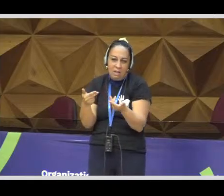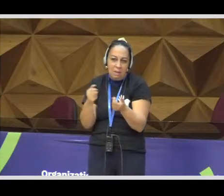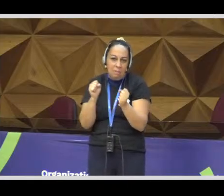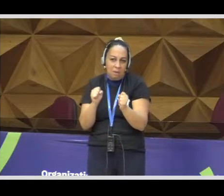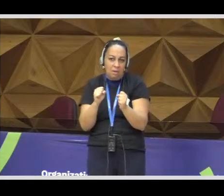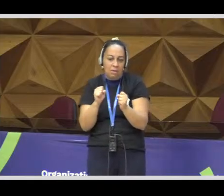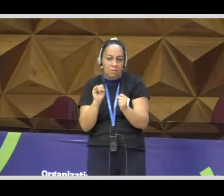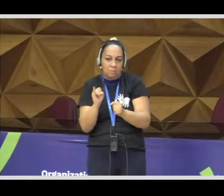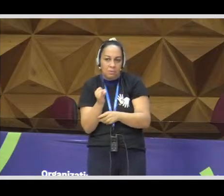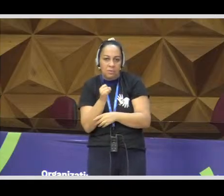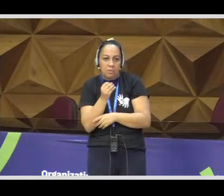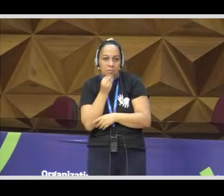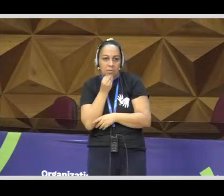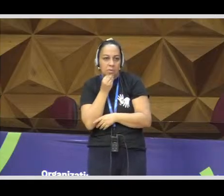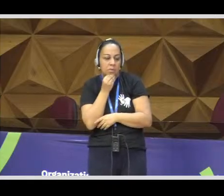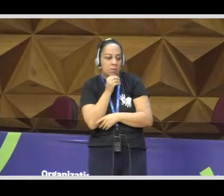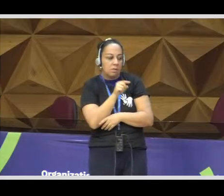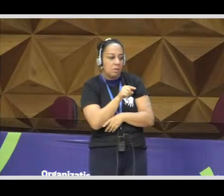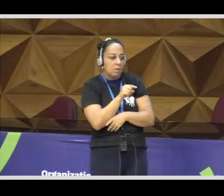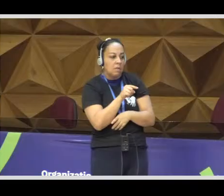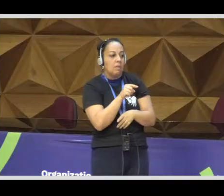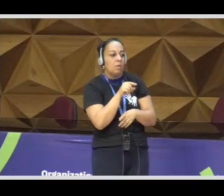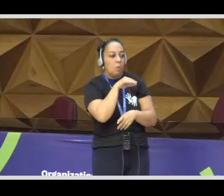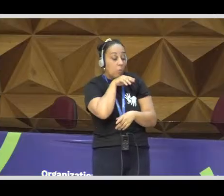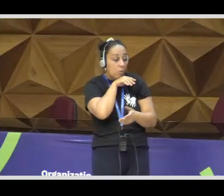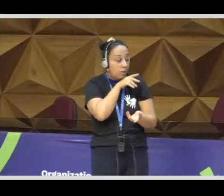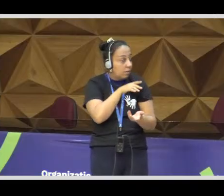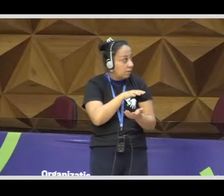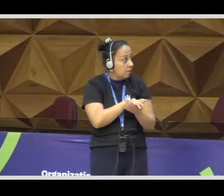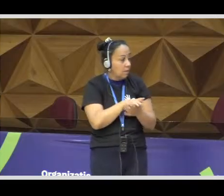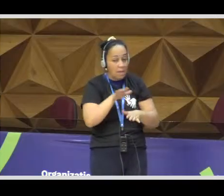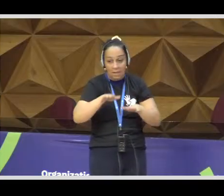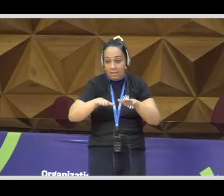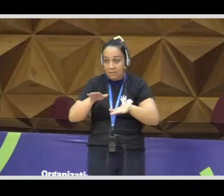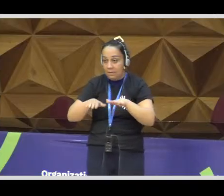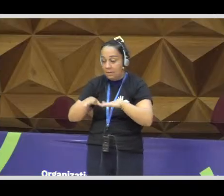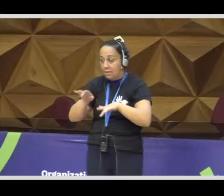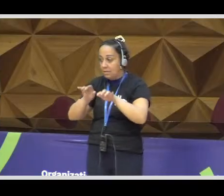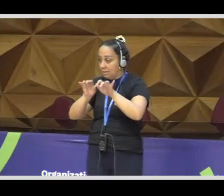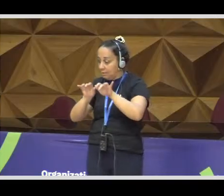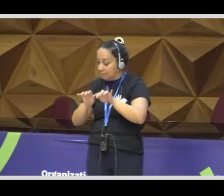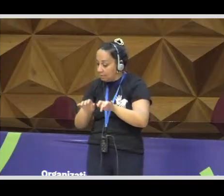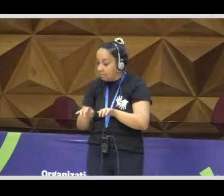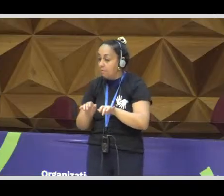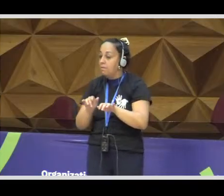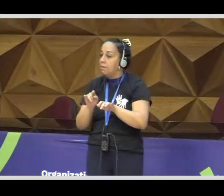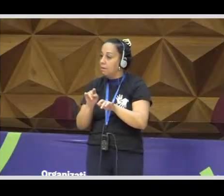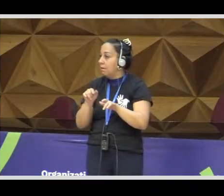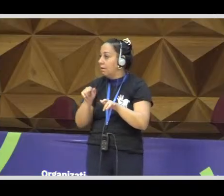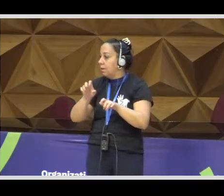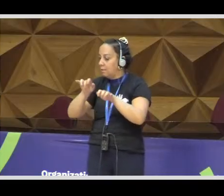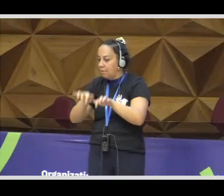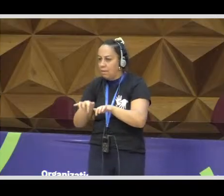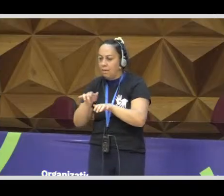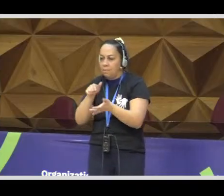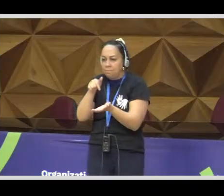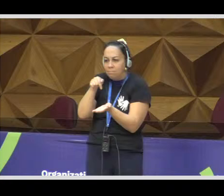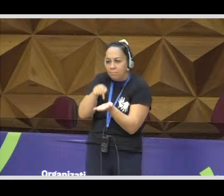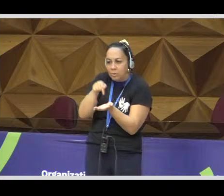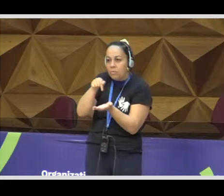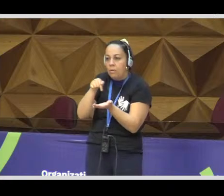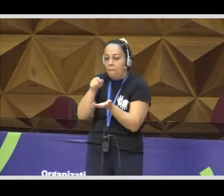typing, which is very difficult because you get no clear feedback about when you've pressed a key. Unlike when you tap on a keyboard, you know when you've pressed